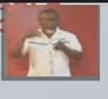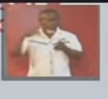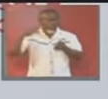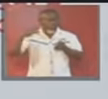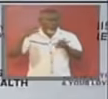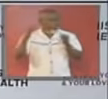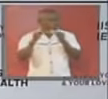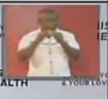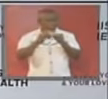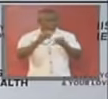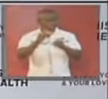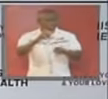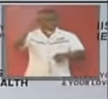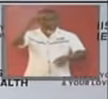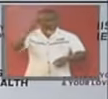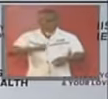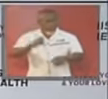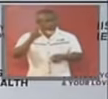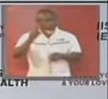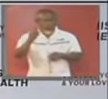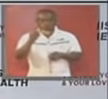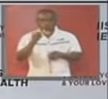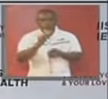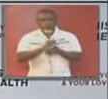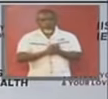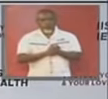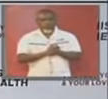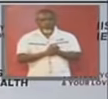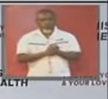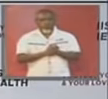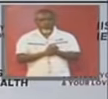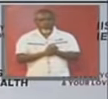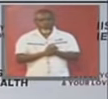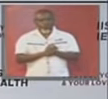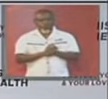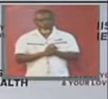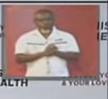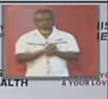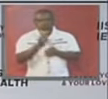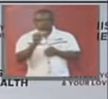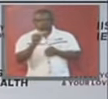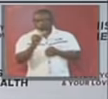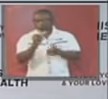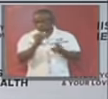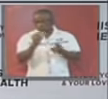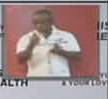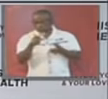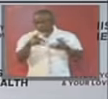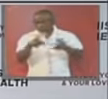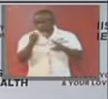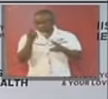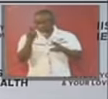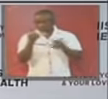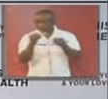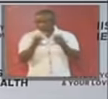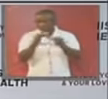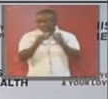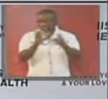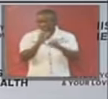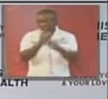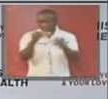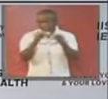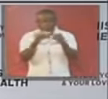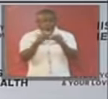you. Okay. Thank you, Minister. Let's see how many follow-up questions we can squeeze in. We go to CNC3, please. One brief